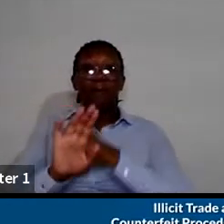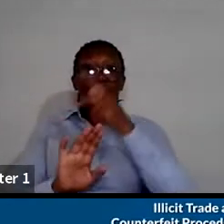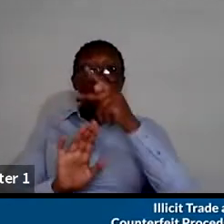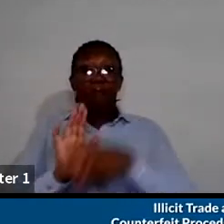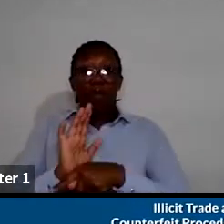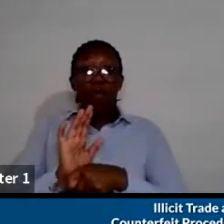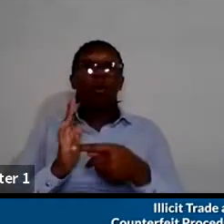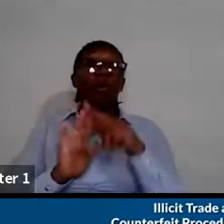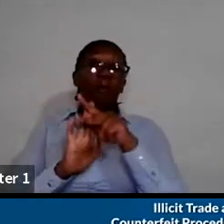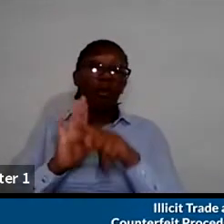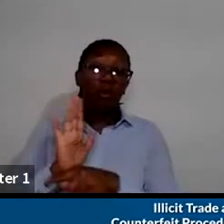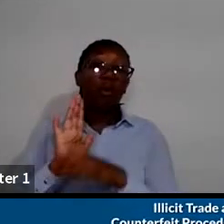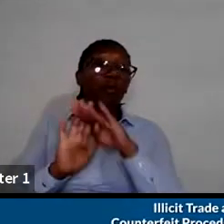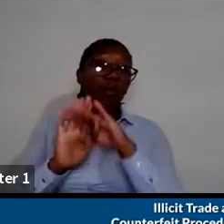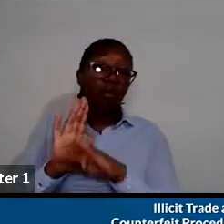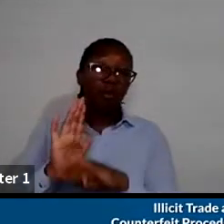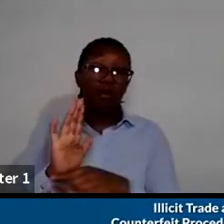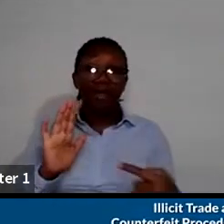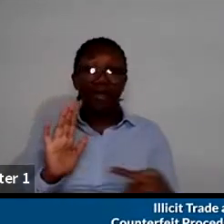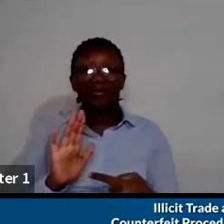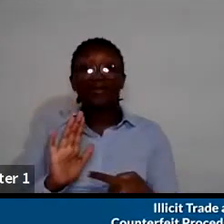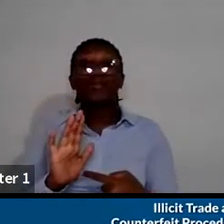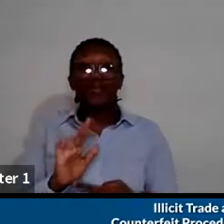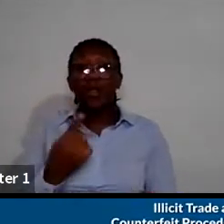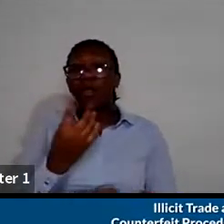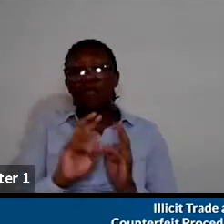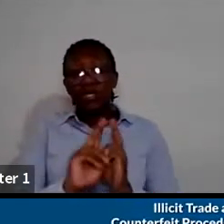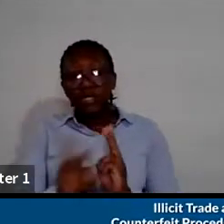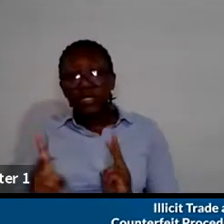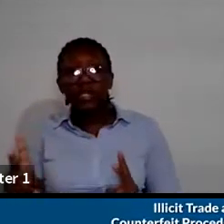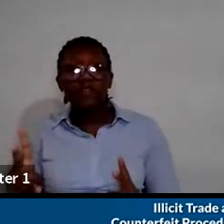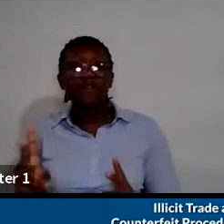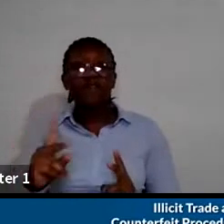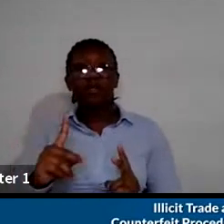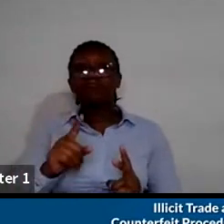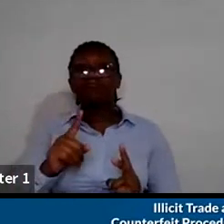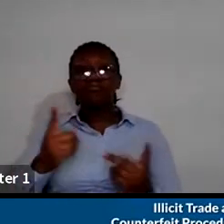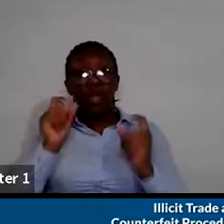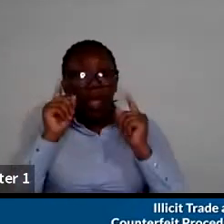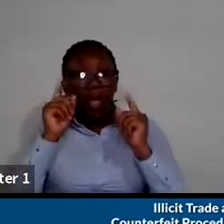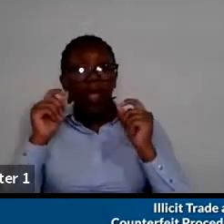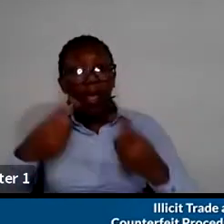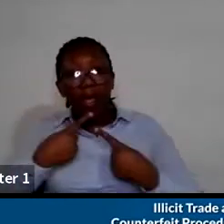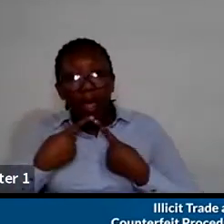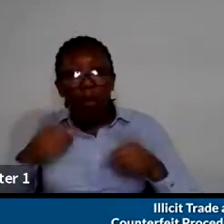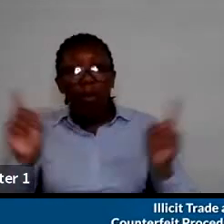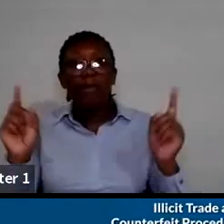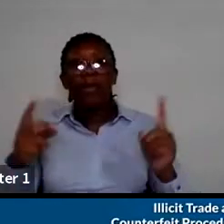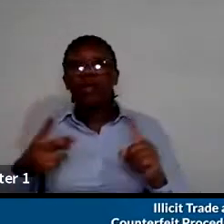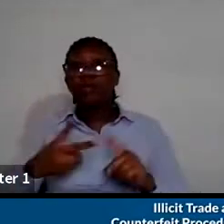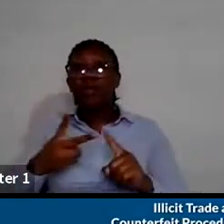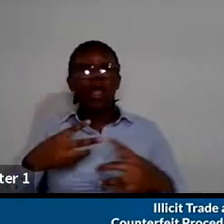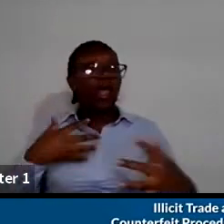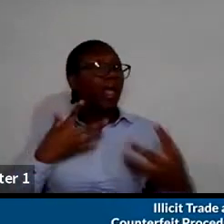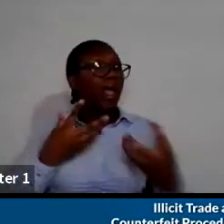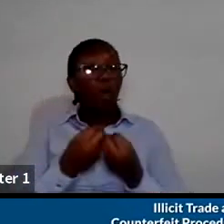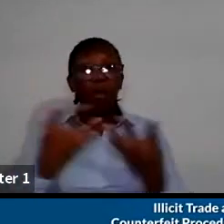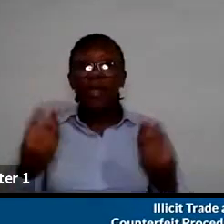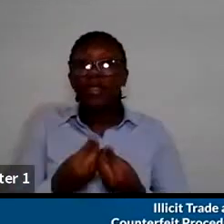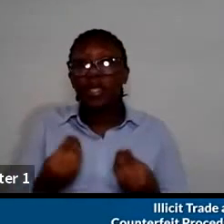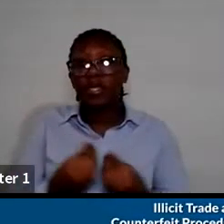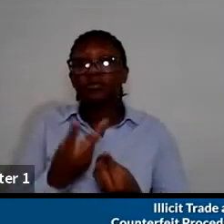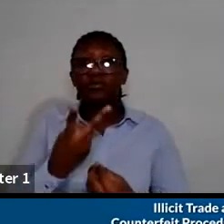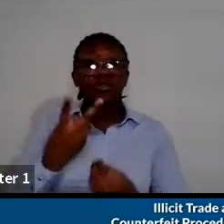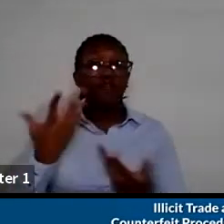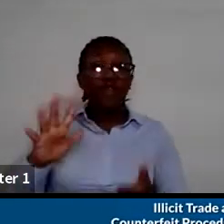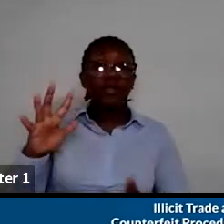where we then say what the illicit campaigns are, how many things we've detained or confiscated, the values